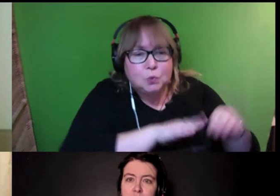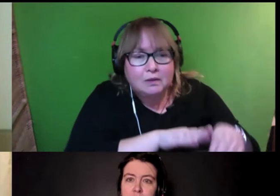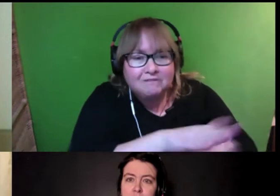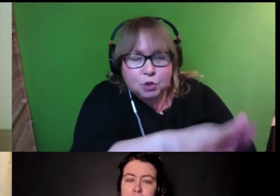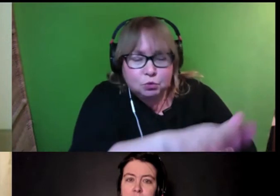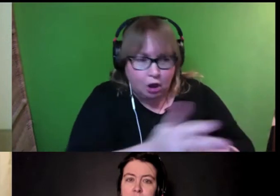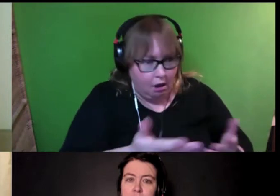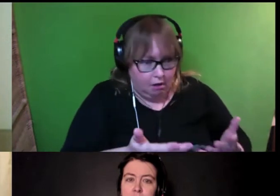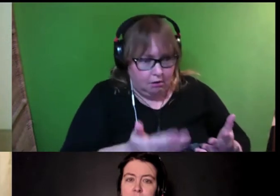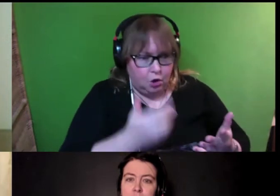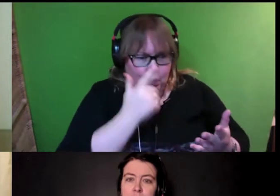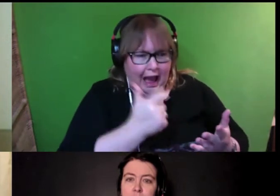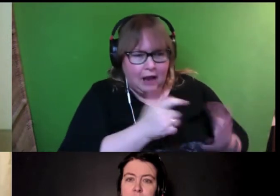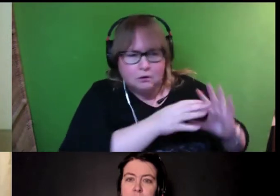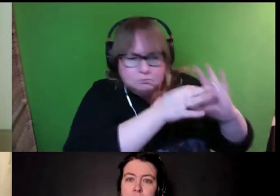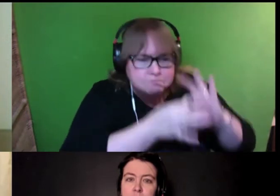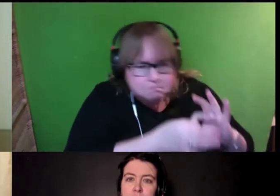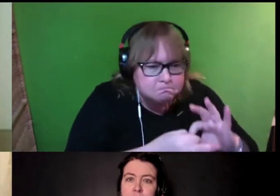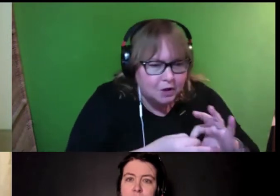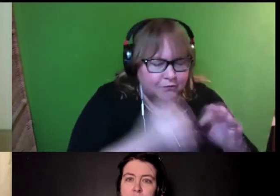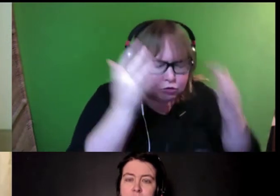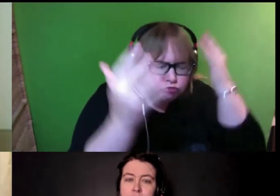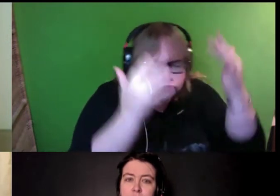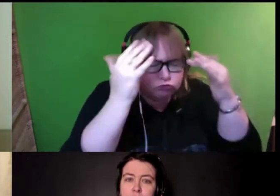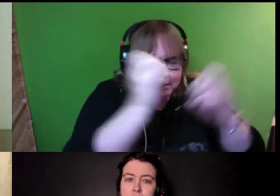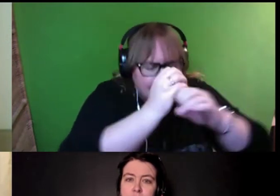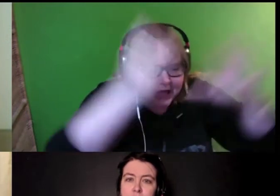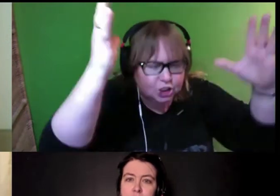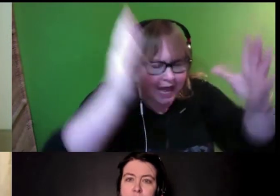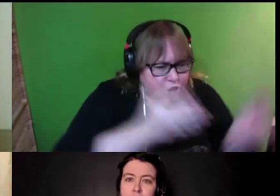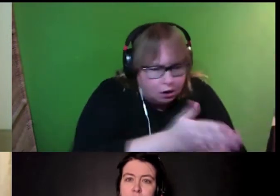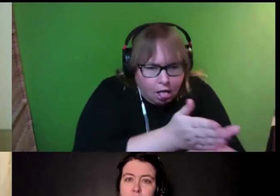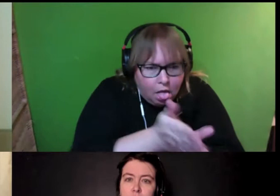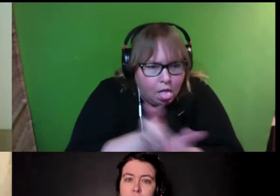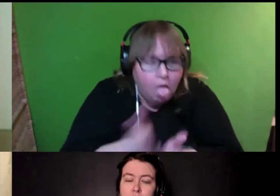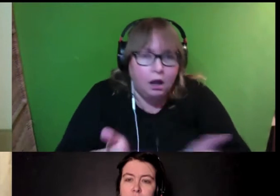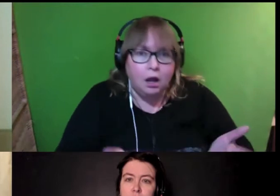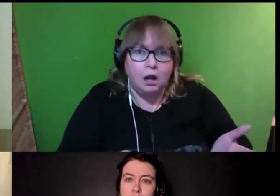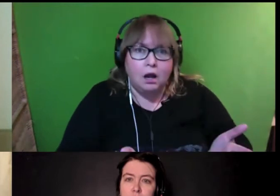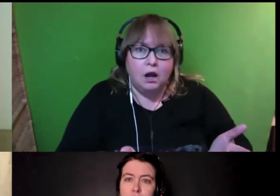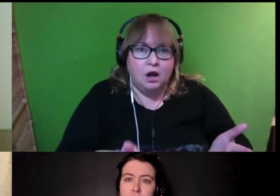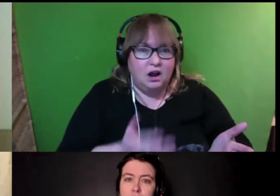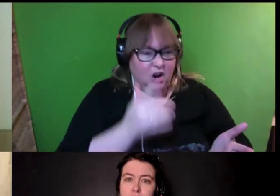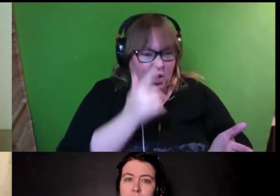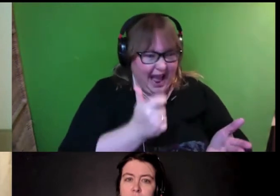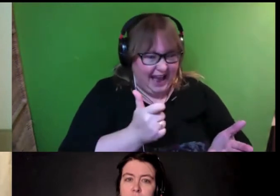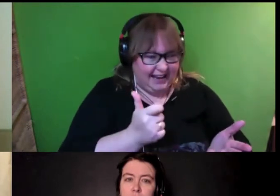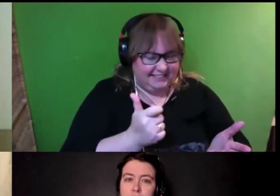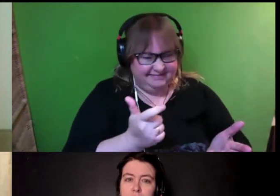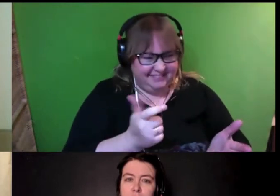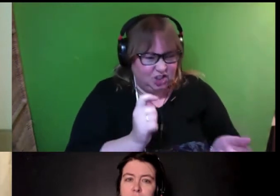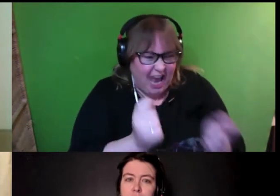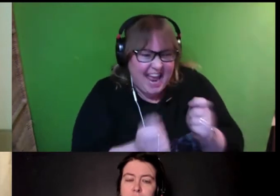a speculation and imagination there. And that it's almost like the bending of a tree rather